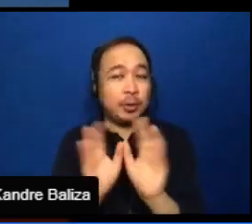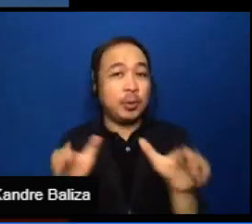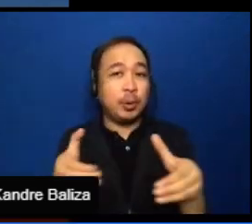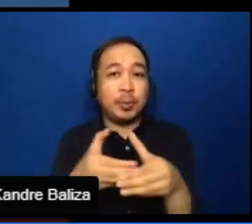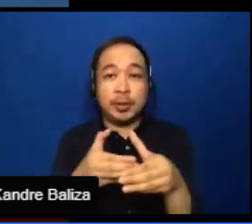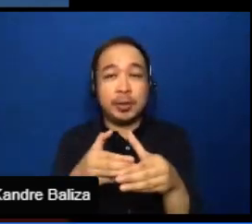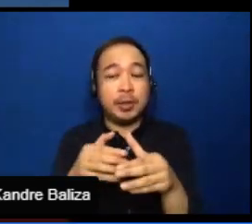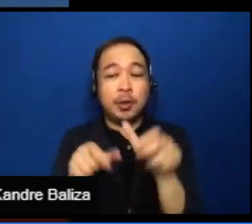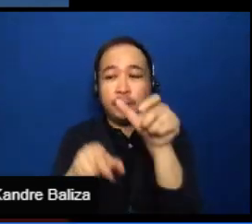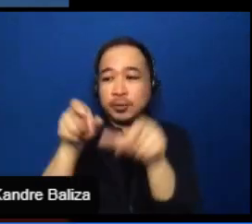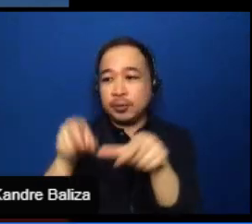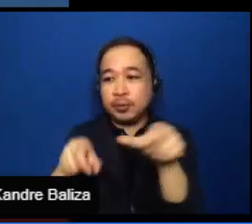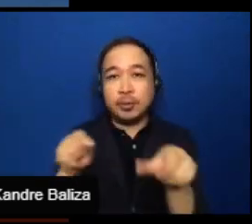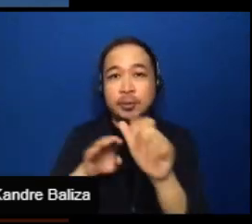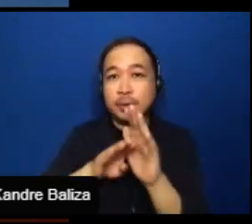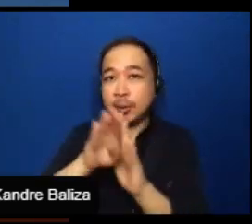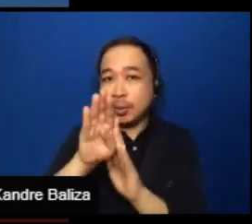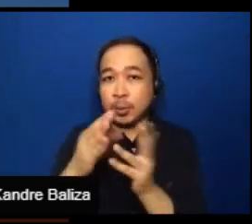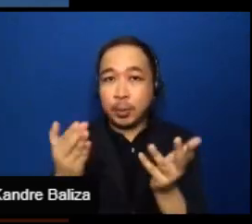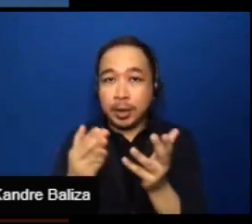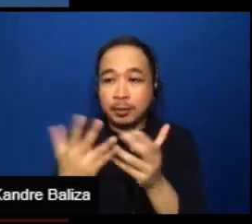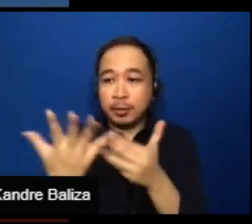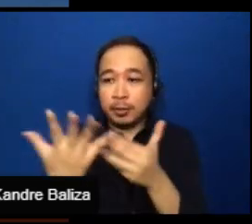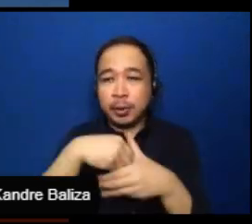Development contained in document